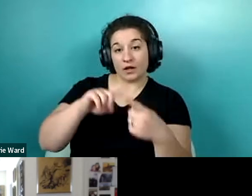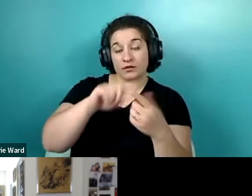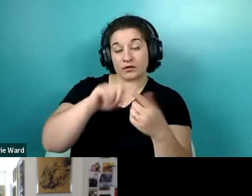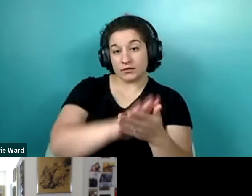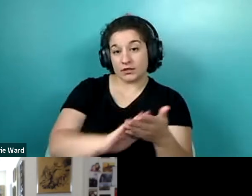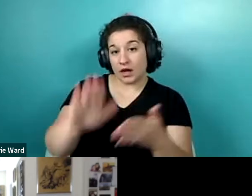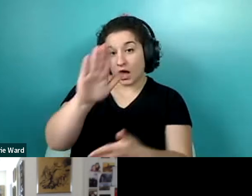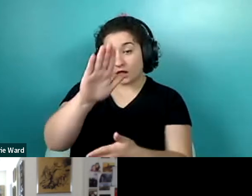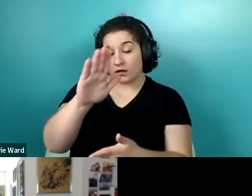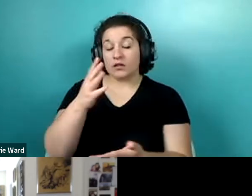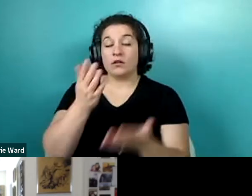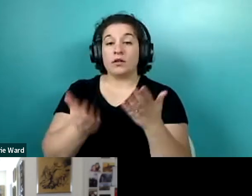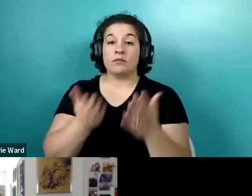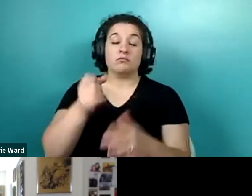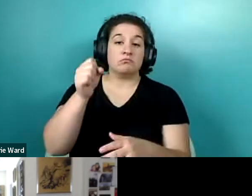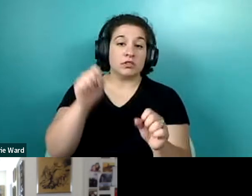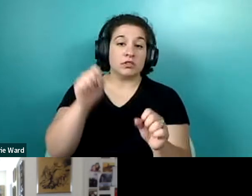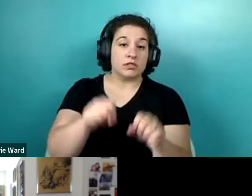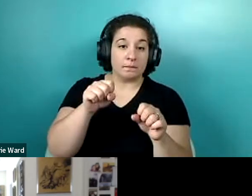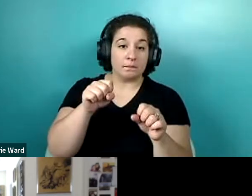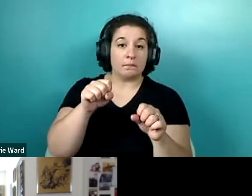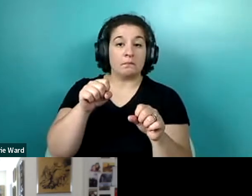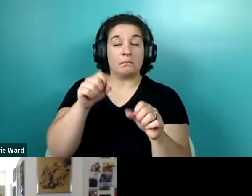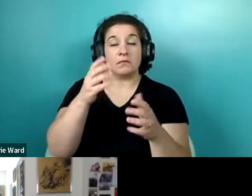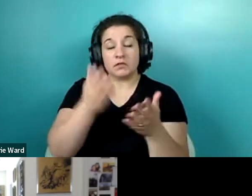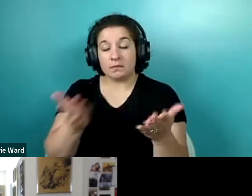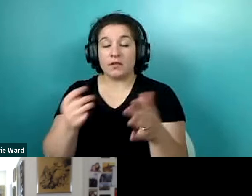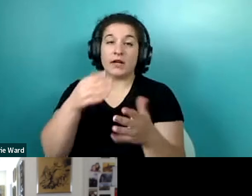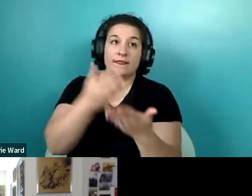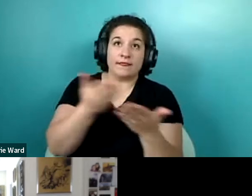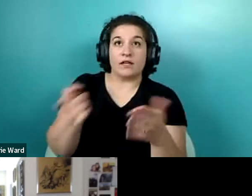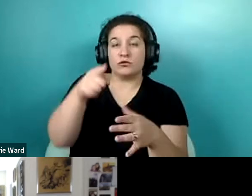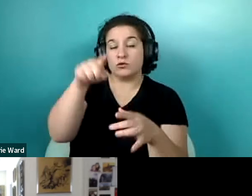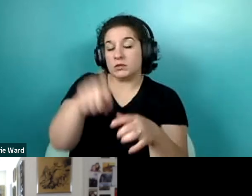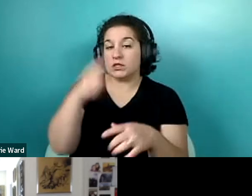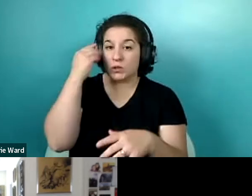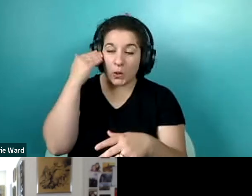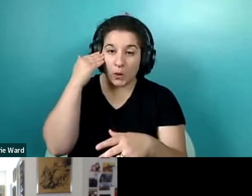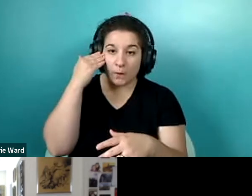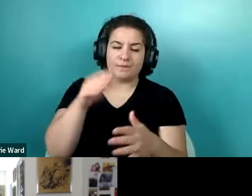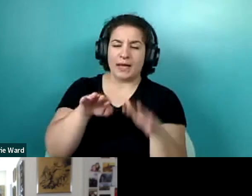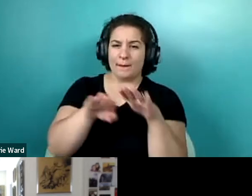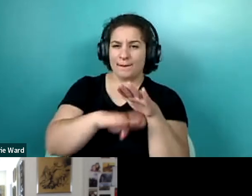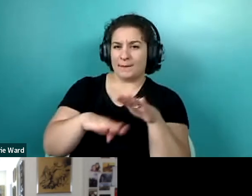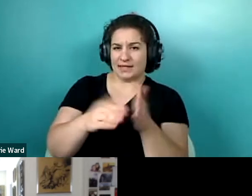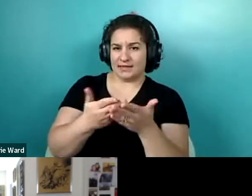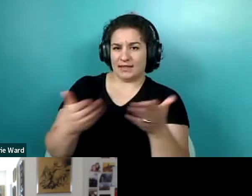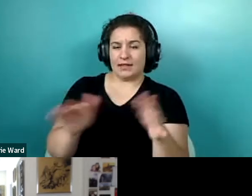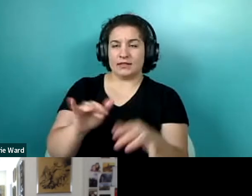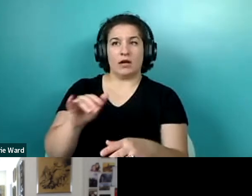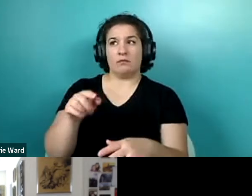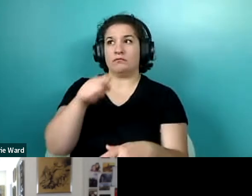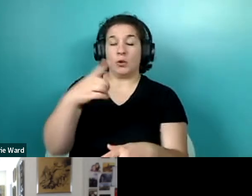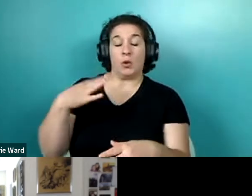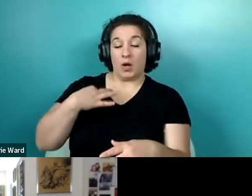that would be up about things you need to know. Basic things like when applying to a college, look at